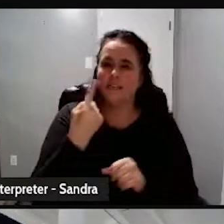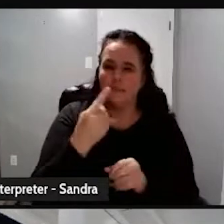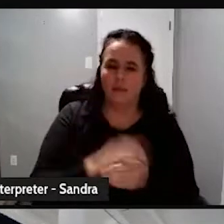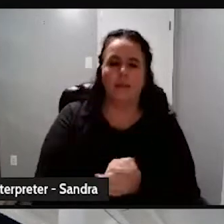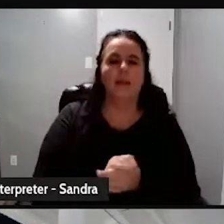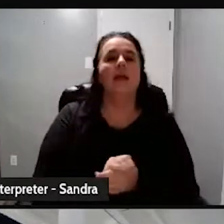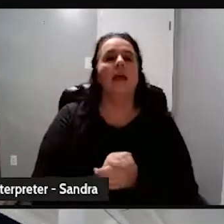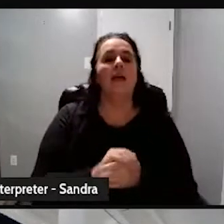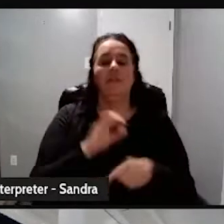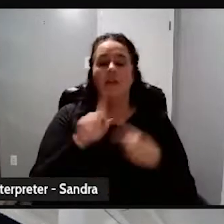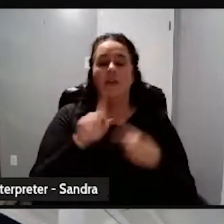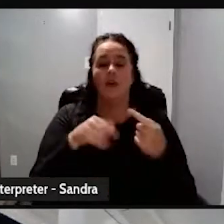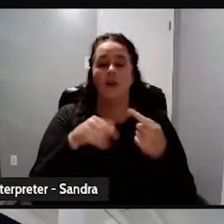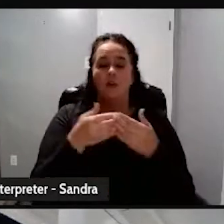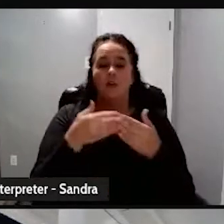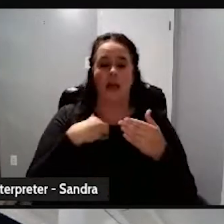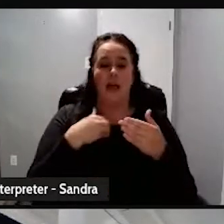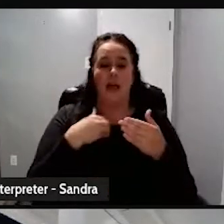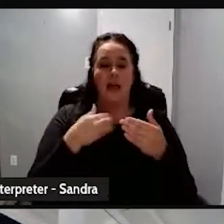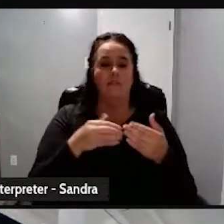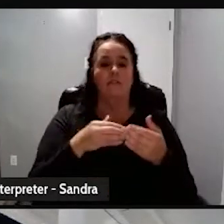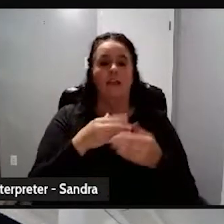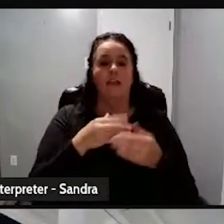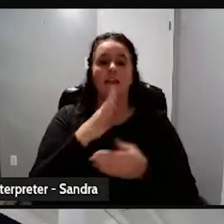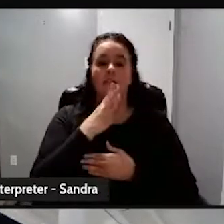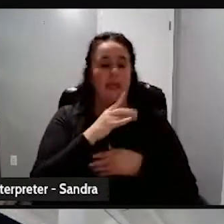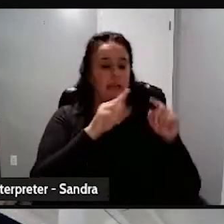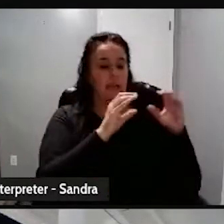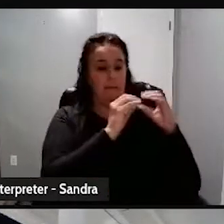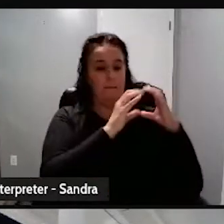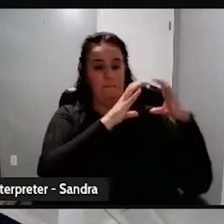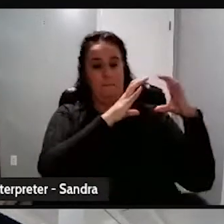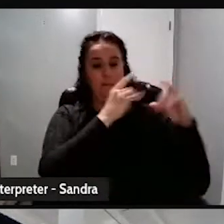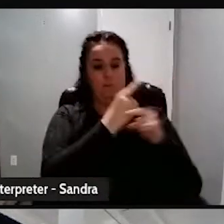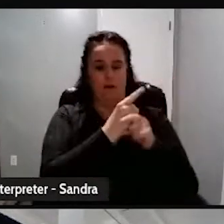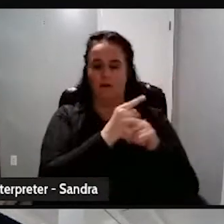but none of the bubbles have any words in them because no one